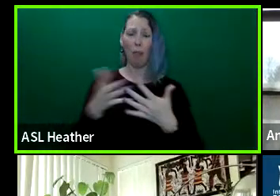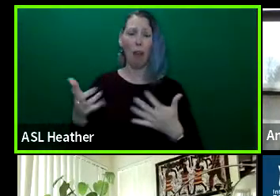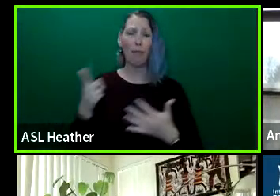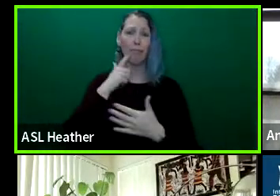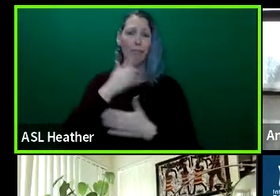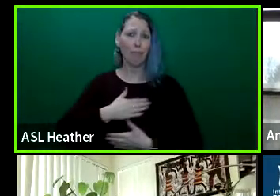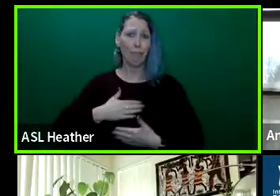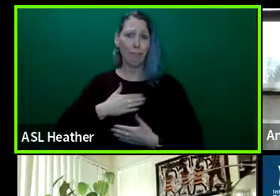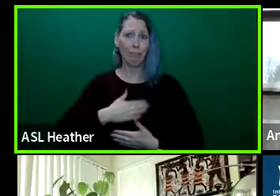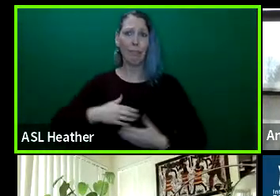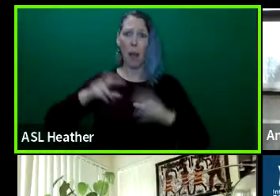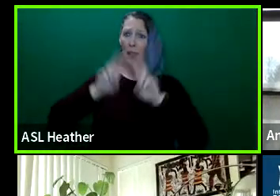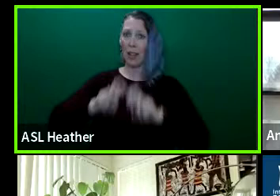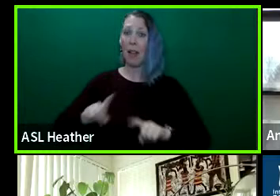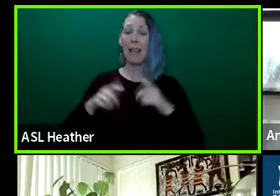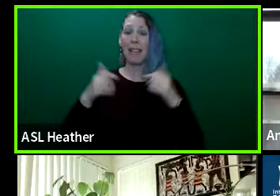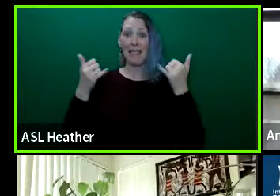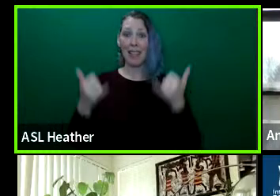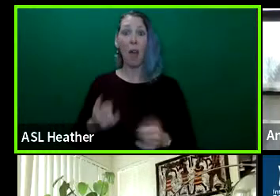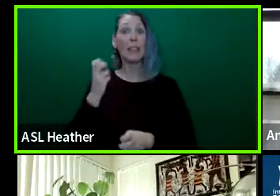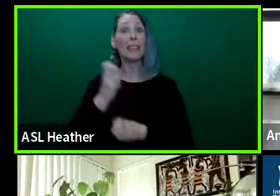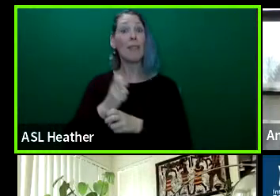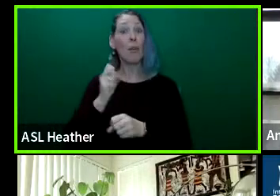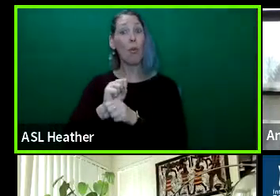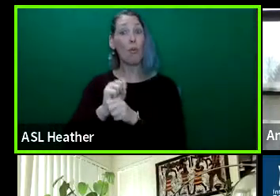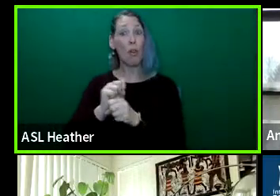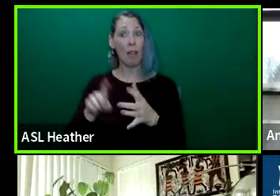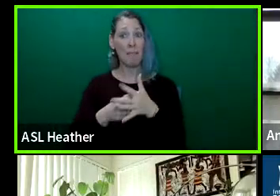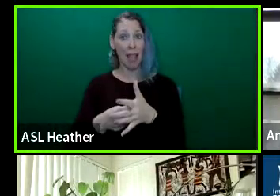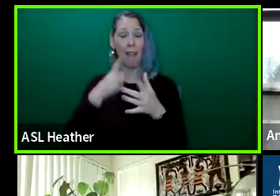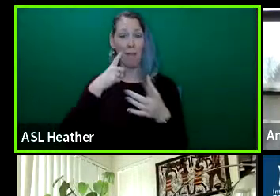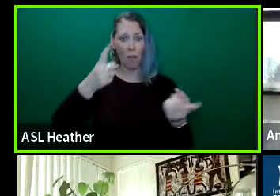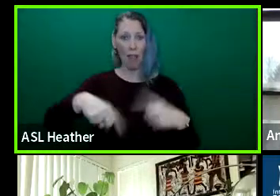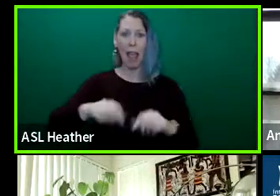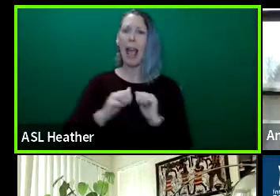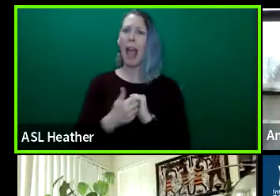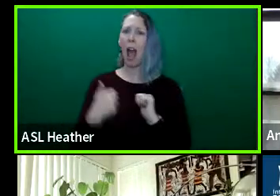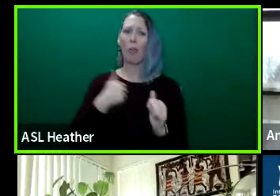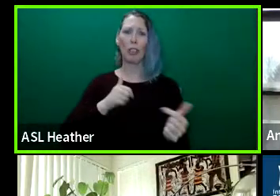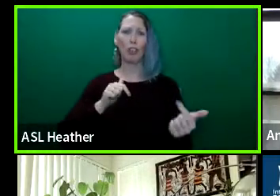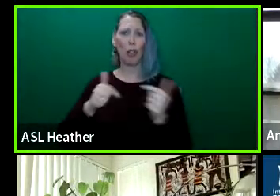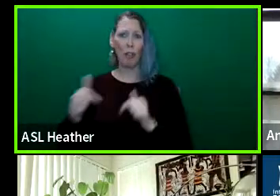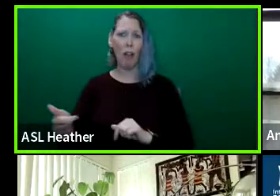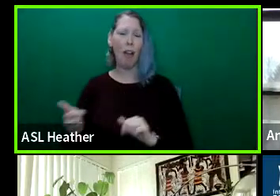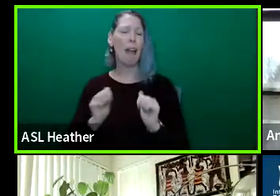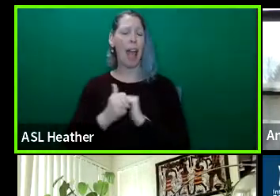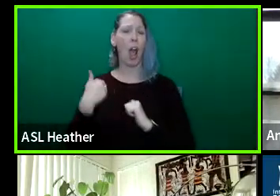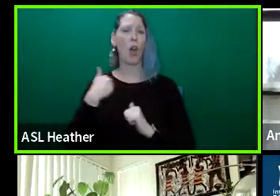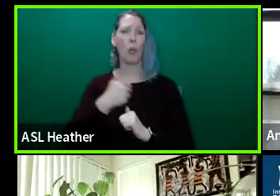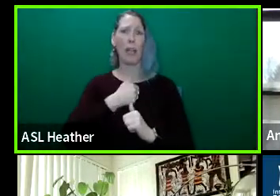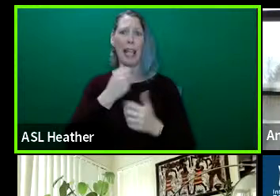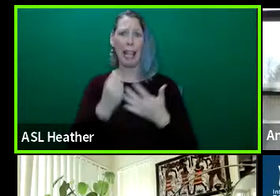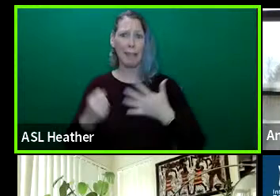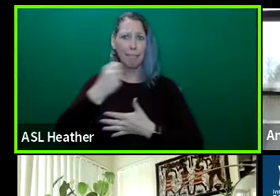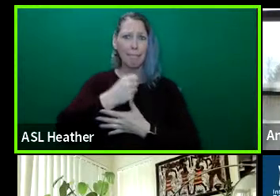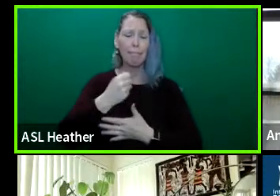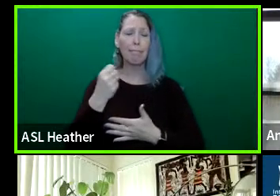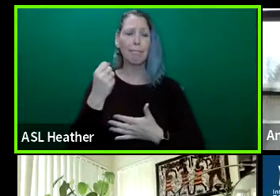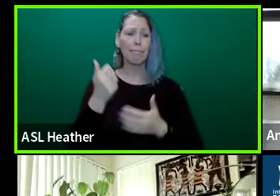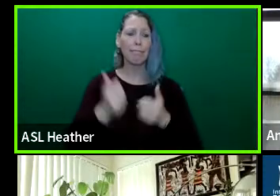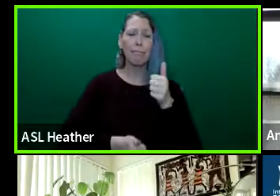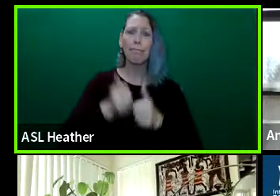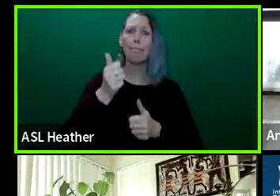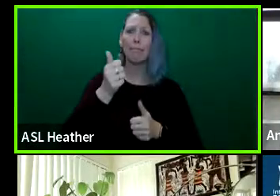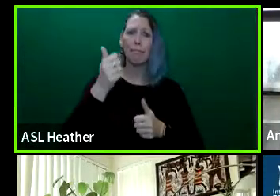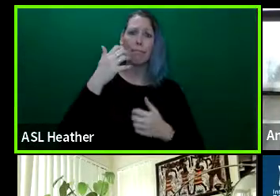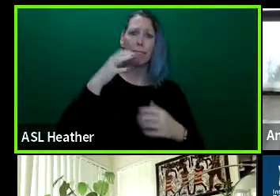Now the difficult work begins for all of us, which is how do we trade off and how do we optimize those things that are the most important, knowing that it's not